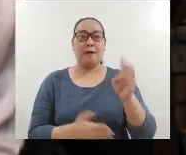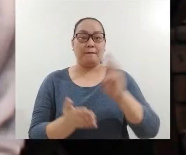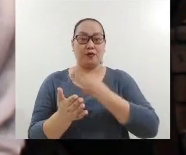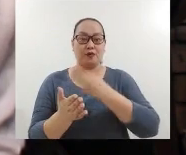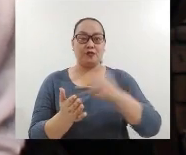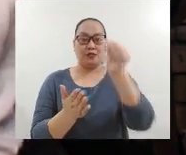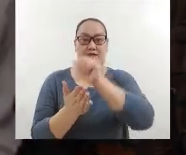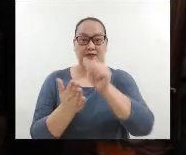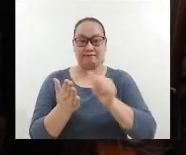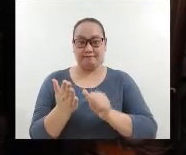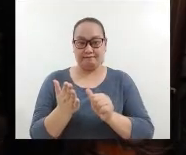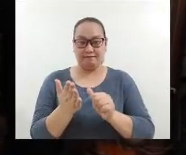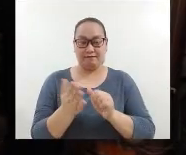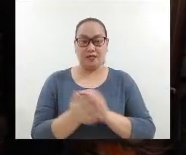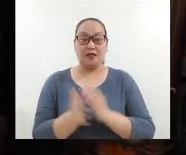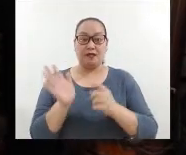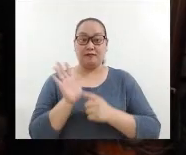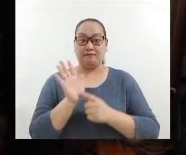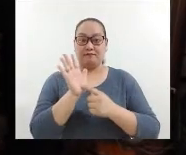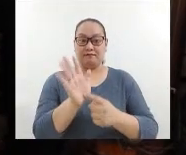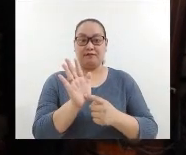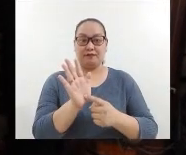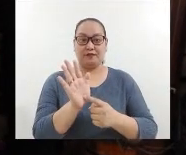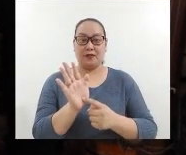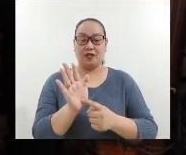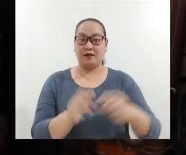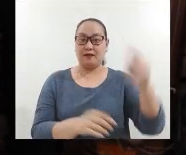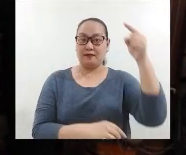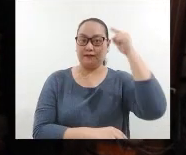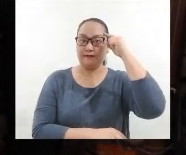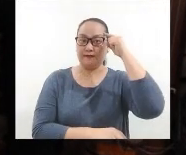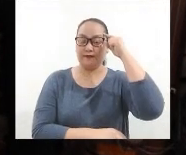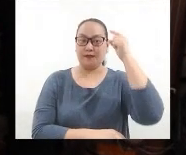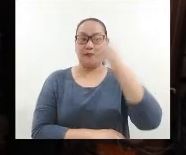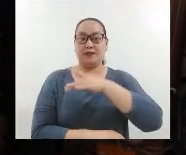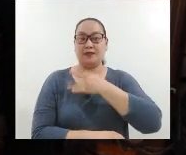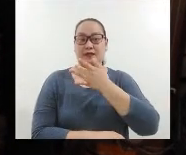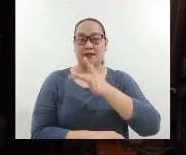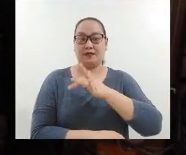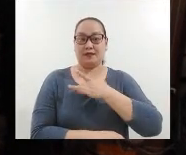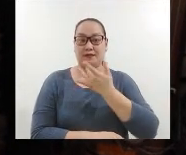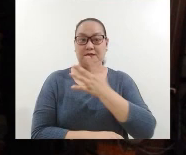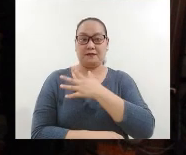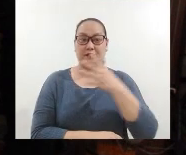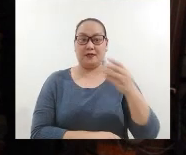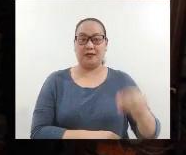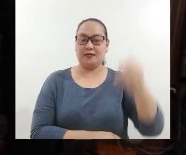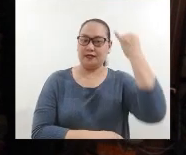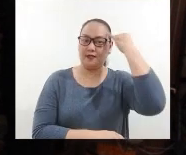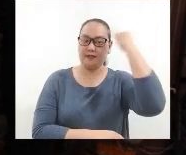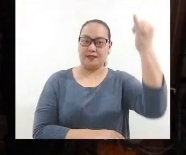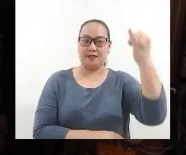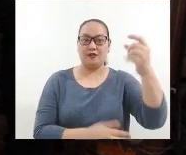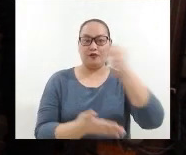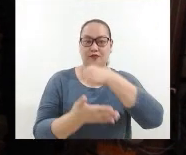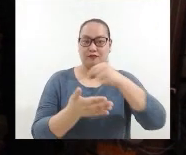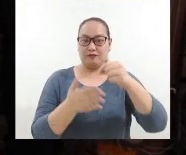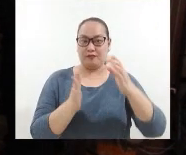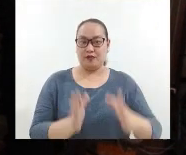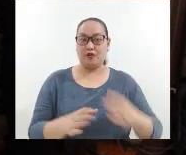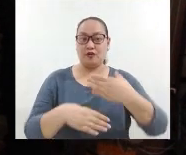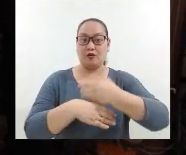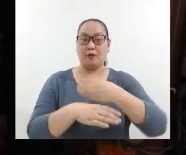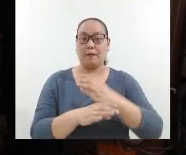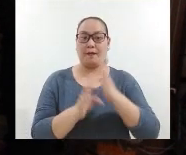isang sine na ipapahayag nito ang kaisipan, damdamin at ideya ng isang manunula o composer.